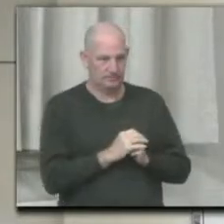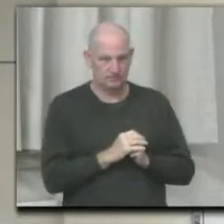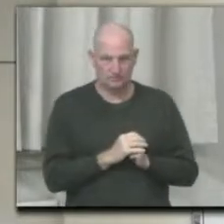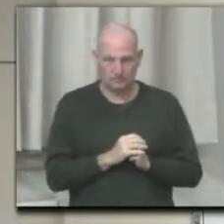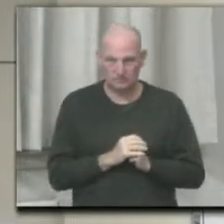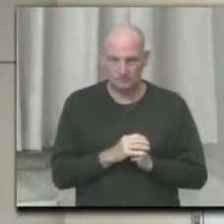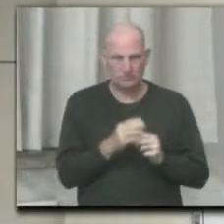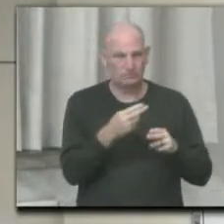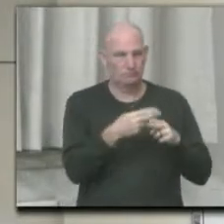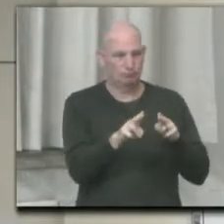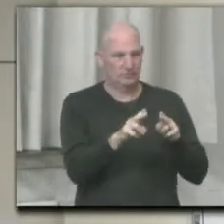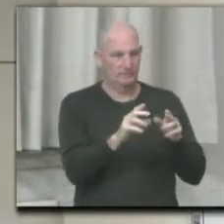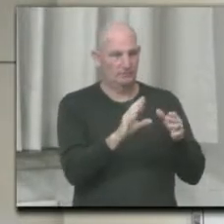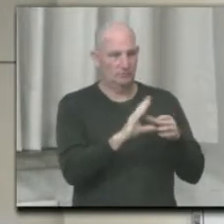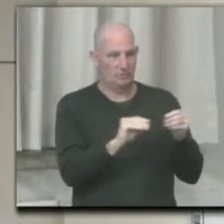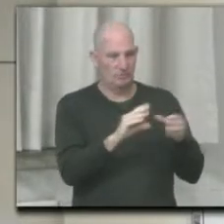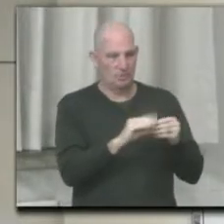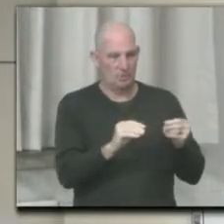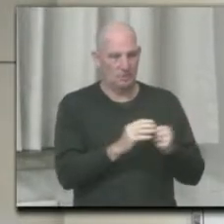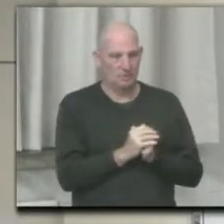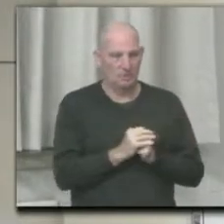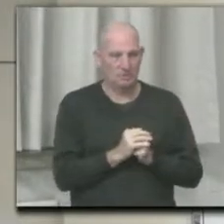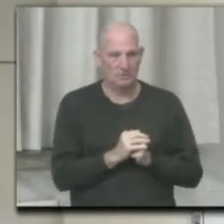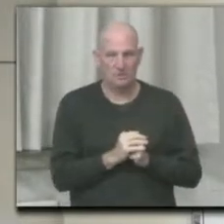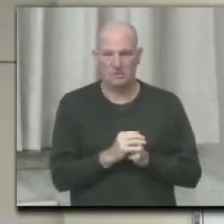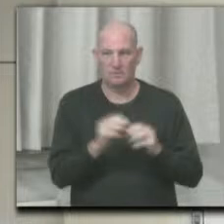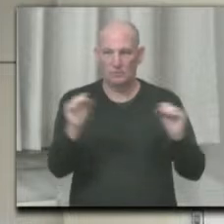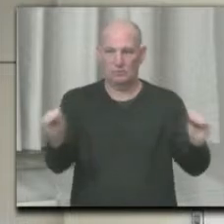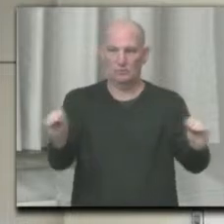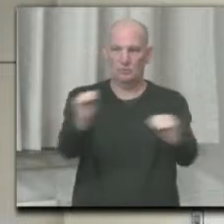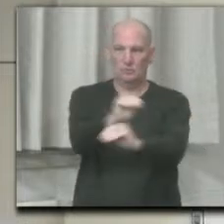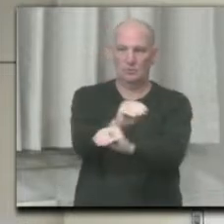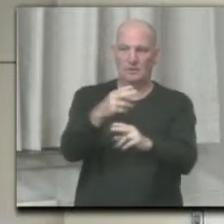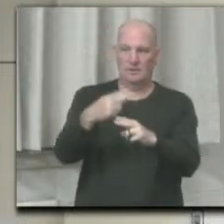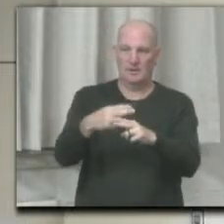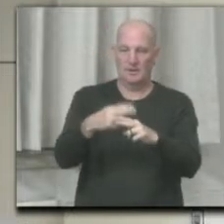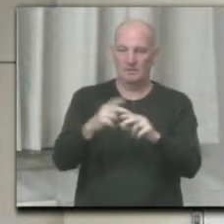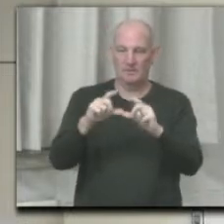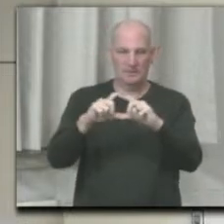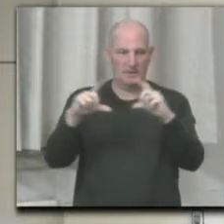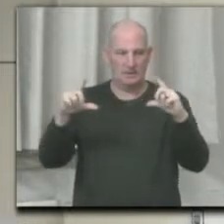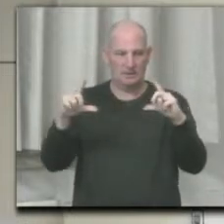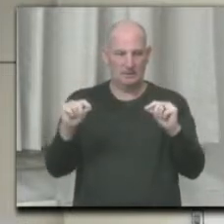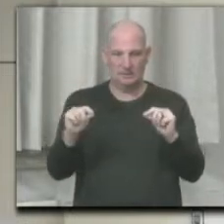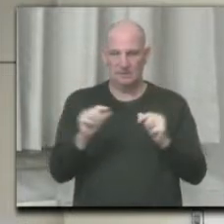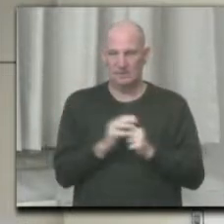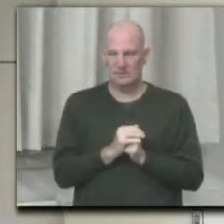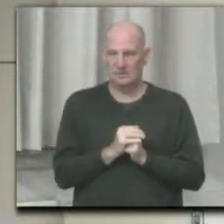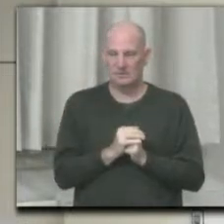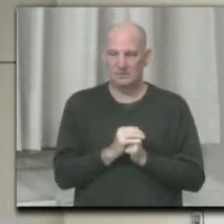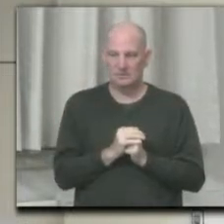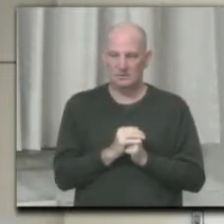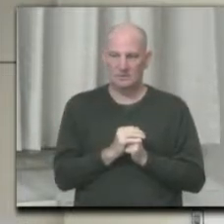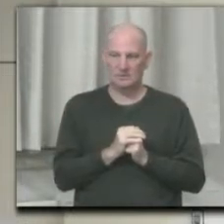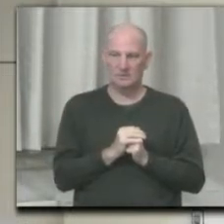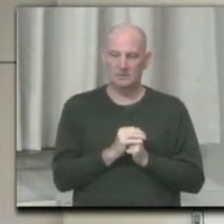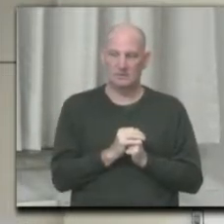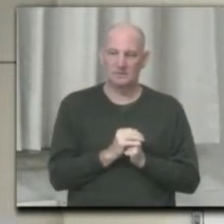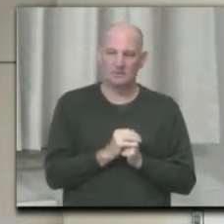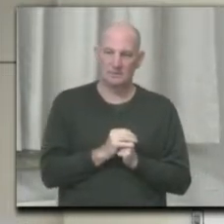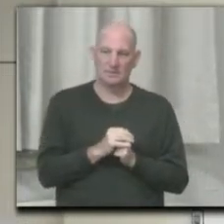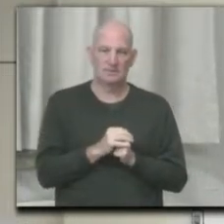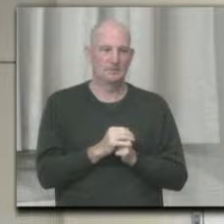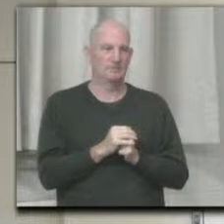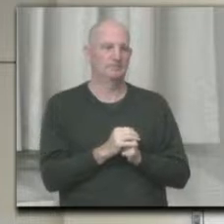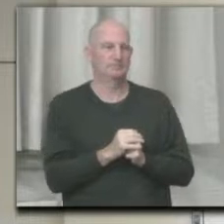for his brief remarks. We need to switch your name tags as well, just FYI, because I don't want to call you Madam Chair.